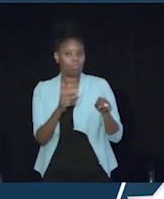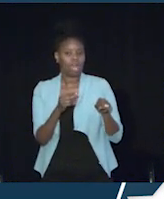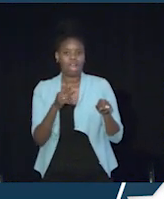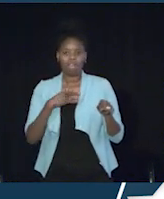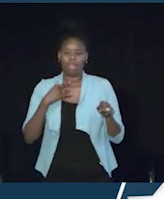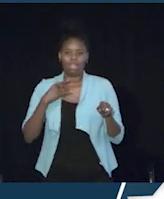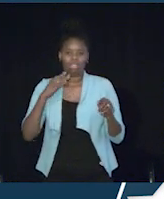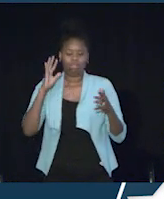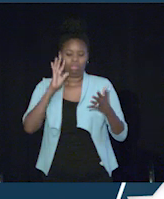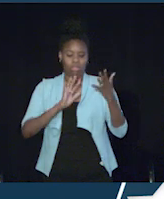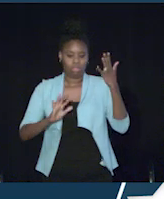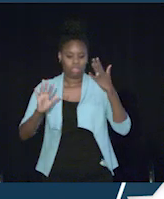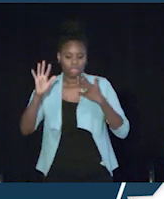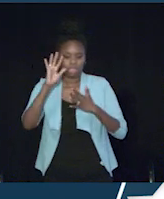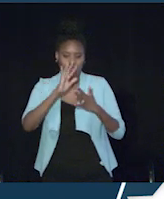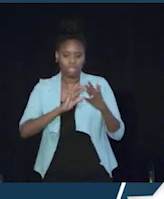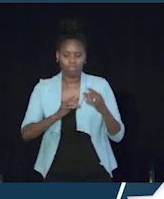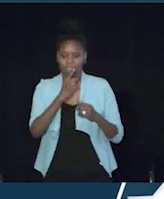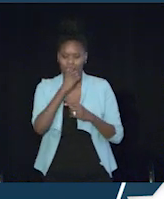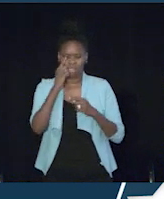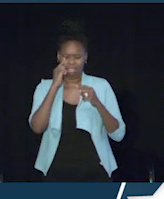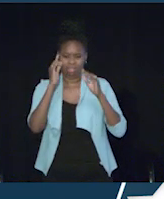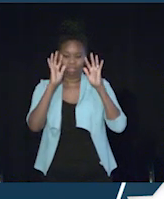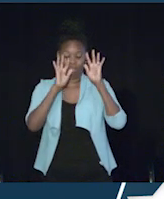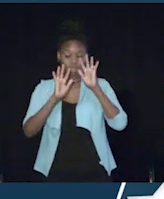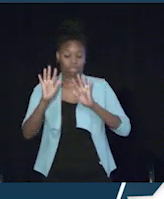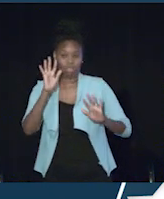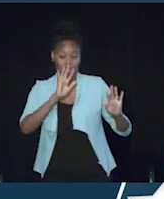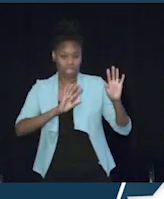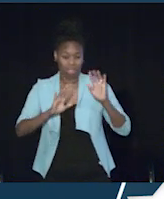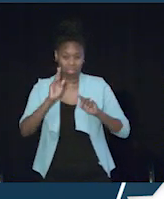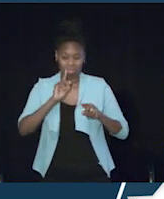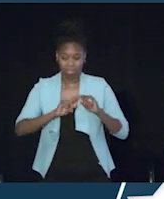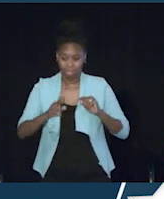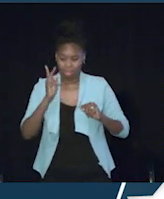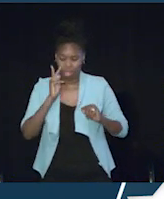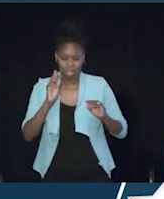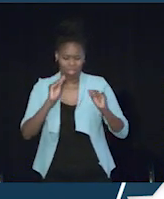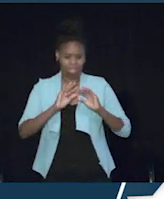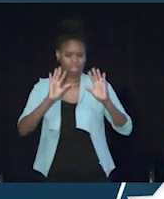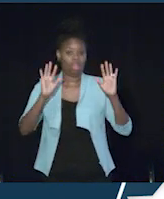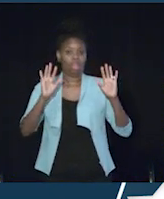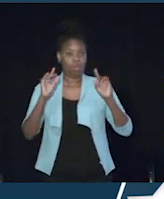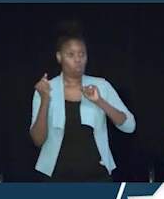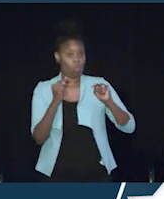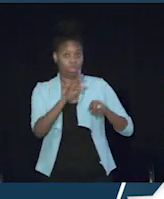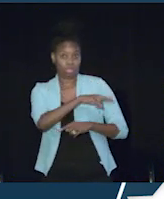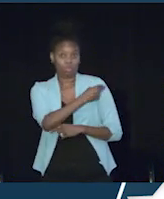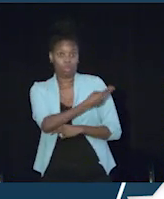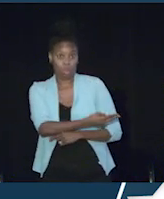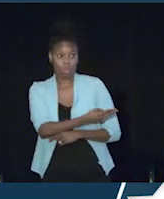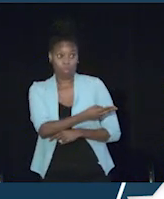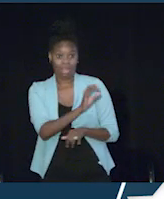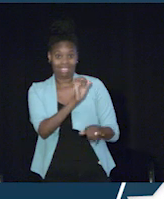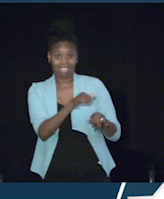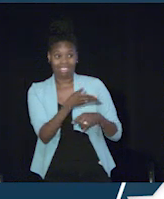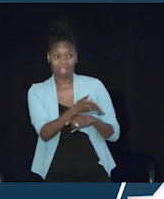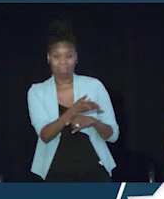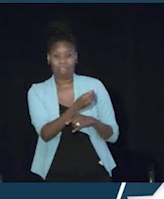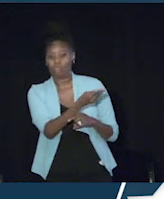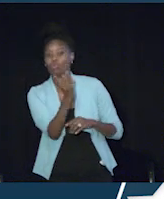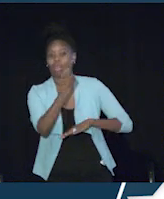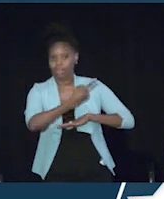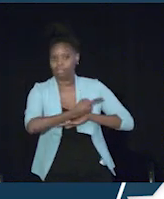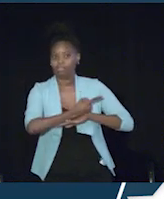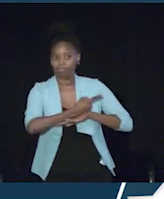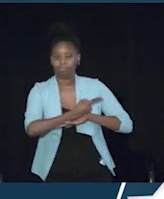dizzy. My eyes were blurry, and I went to the hospital, and I stayed there for a couple days. They